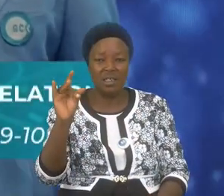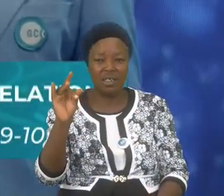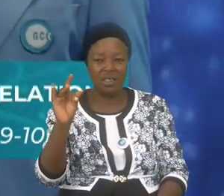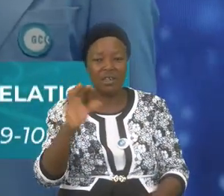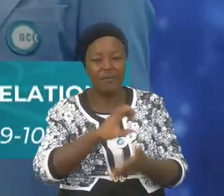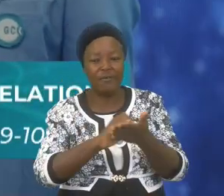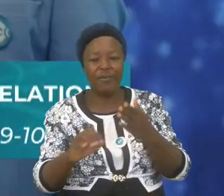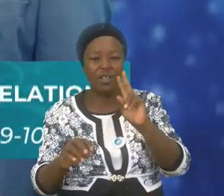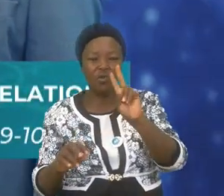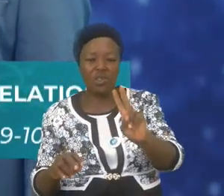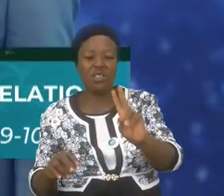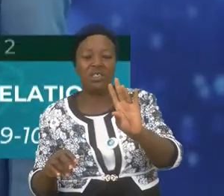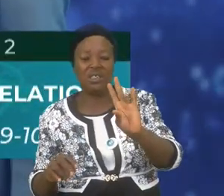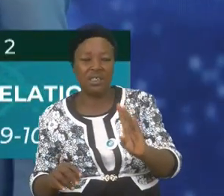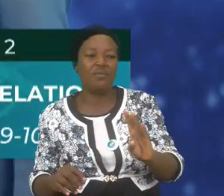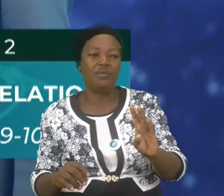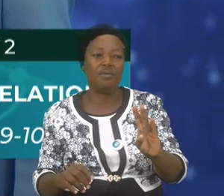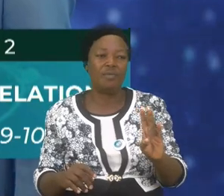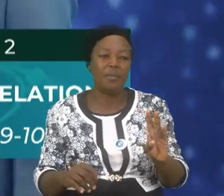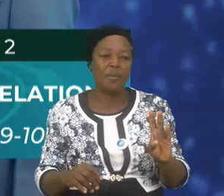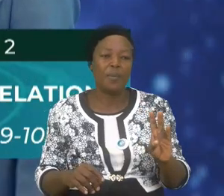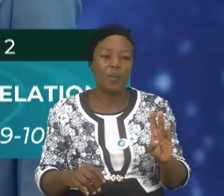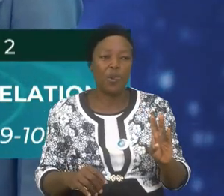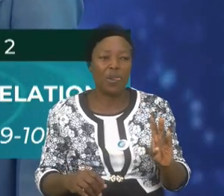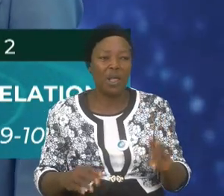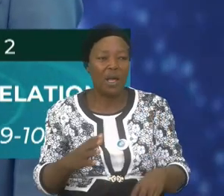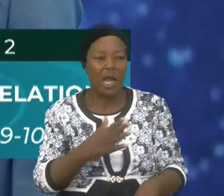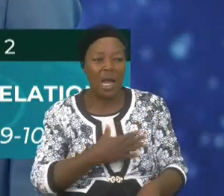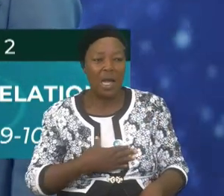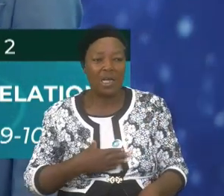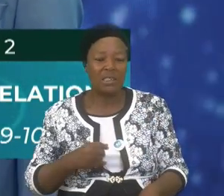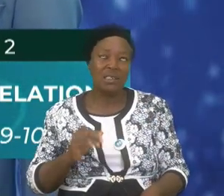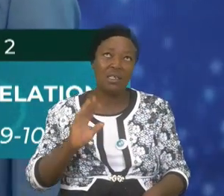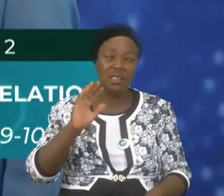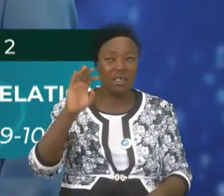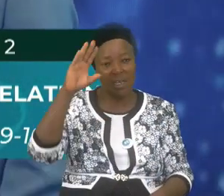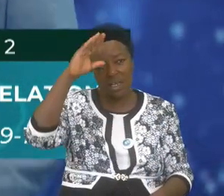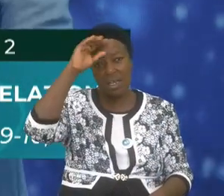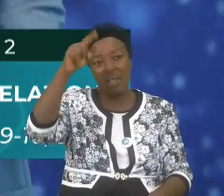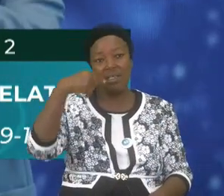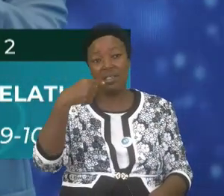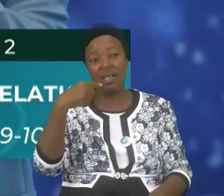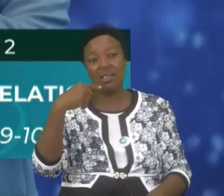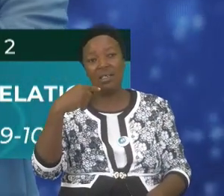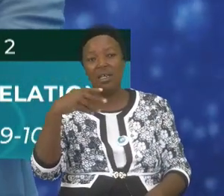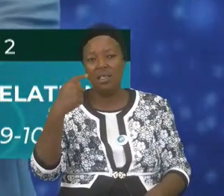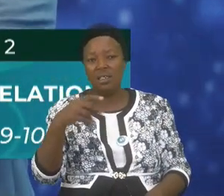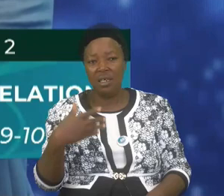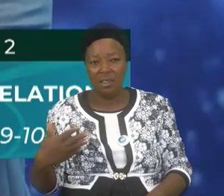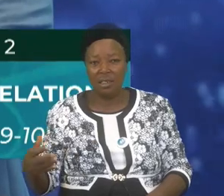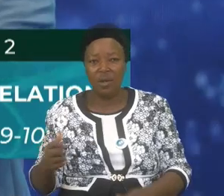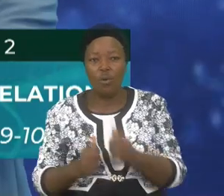And he said, the things which are impossible with men